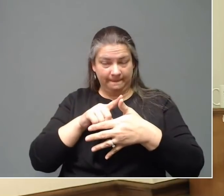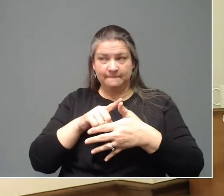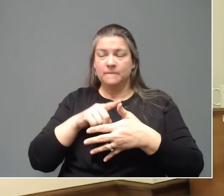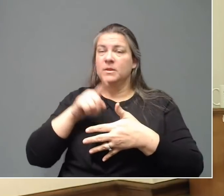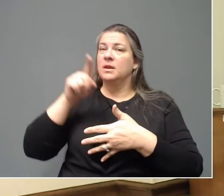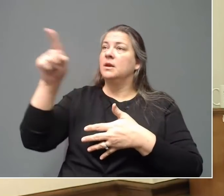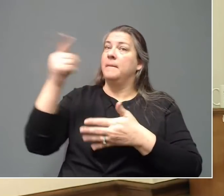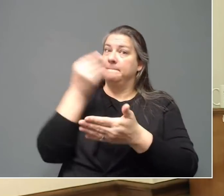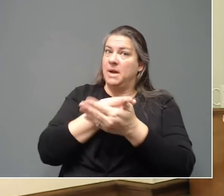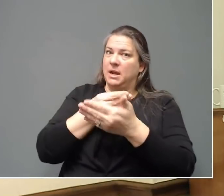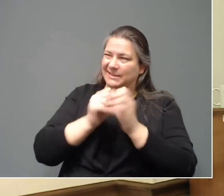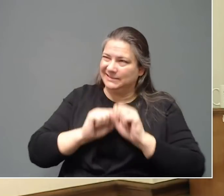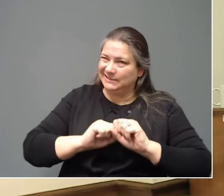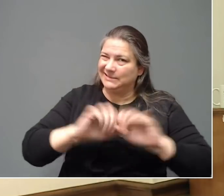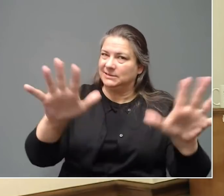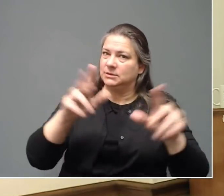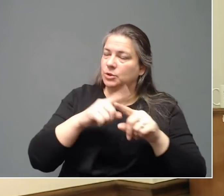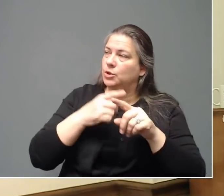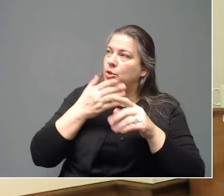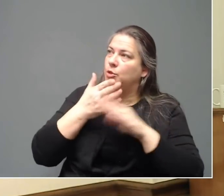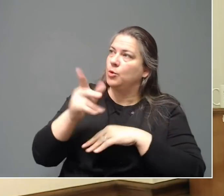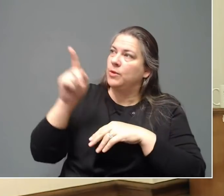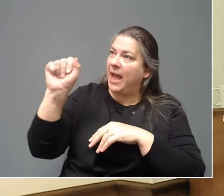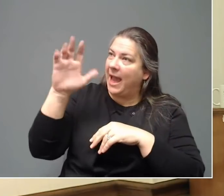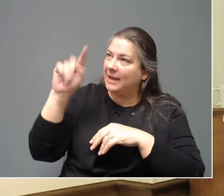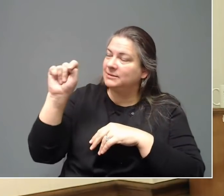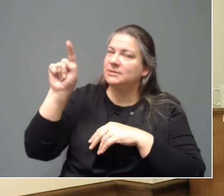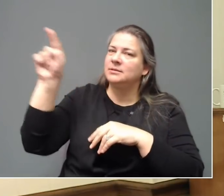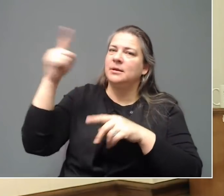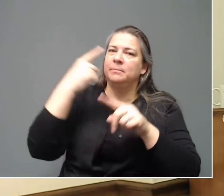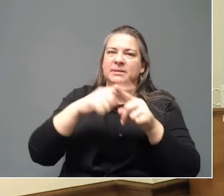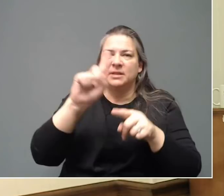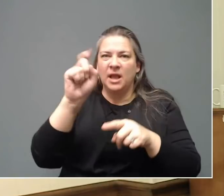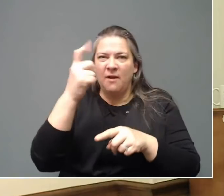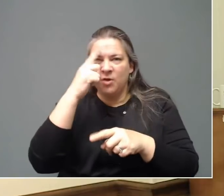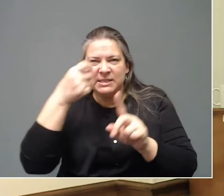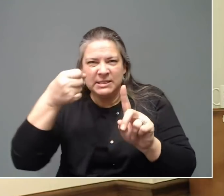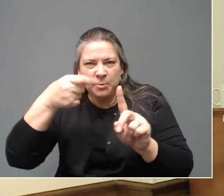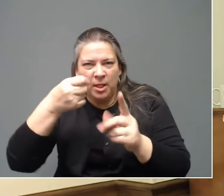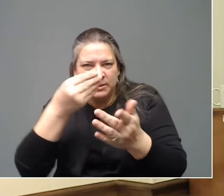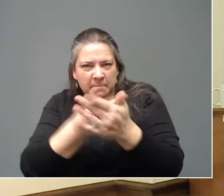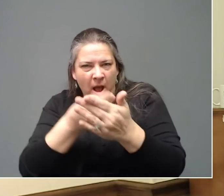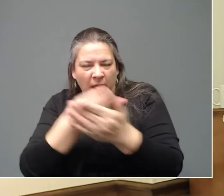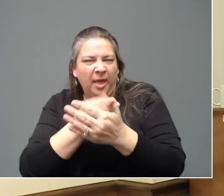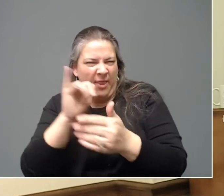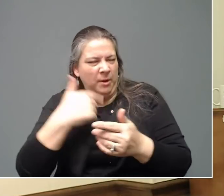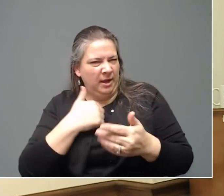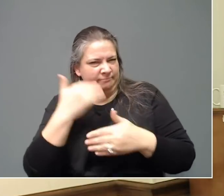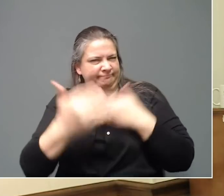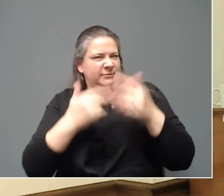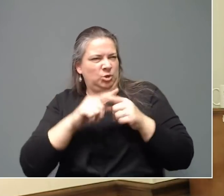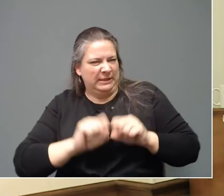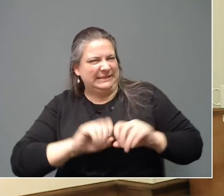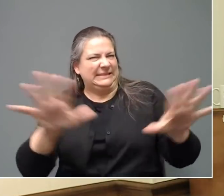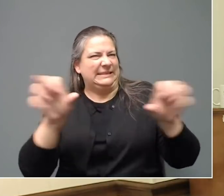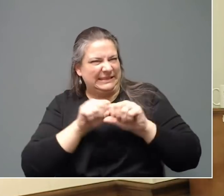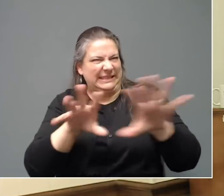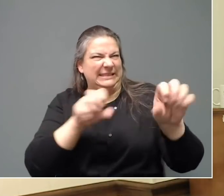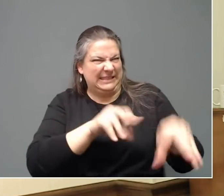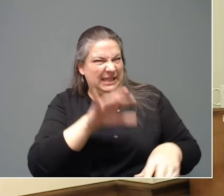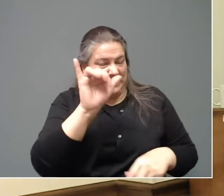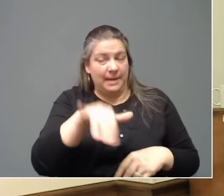as the new program that Governor Beshear has authorized for the stimulus payments. We have some of the data